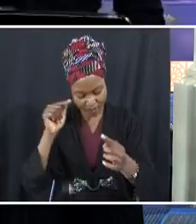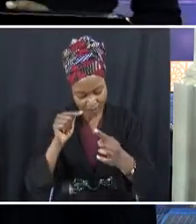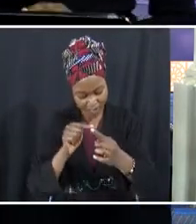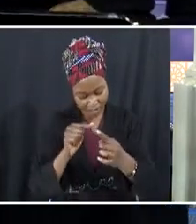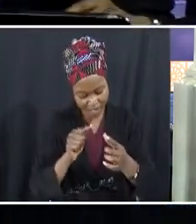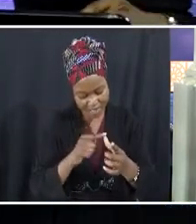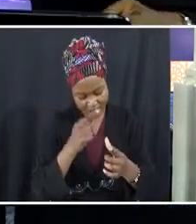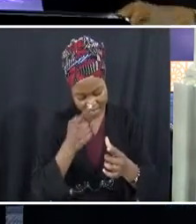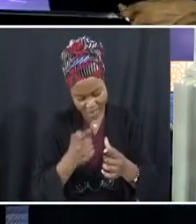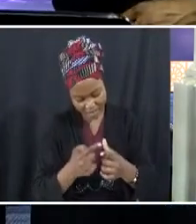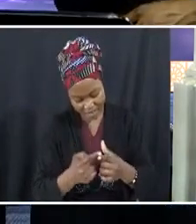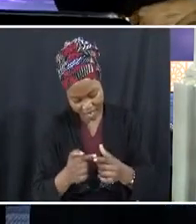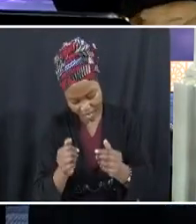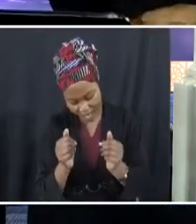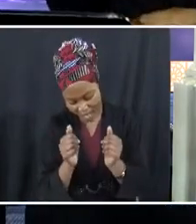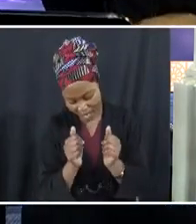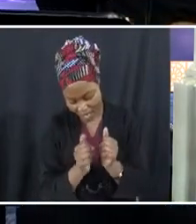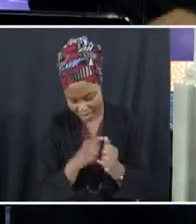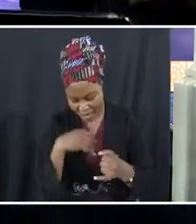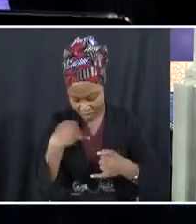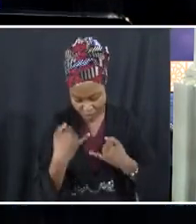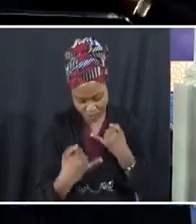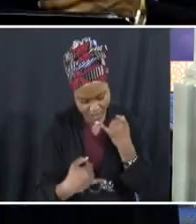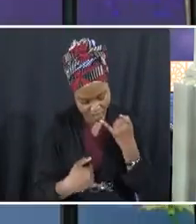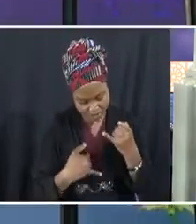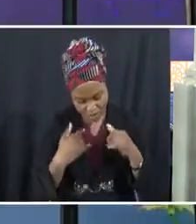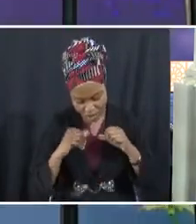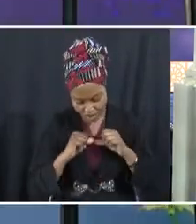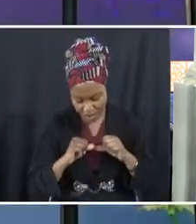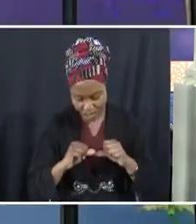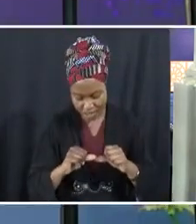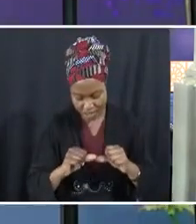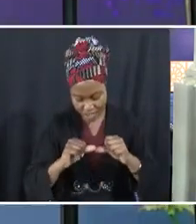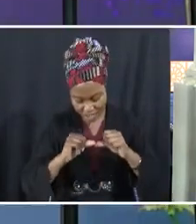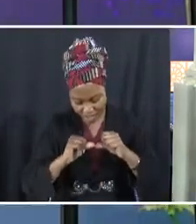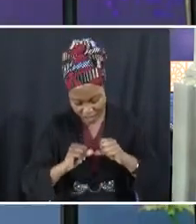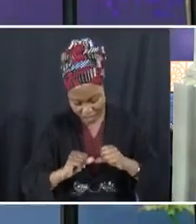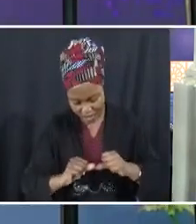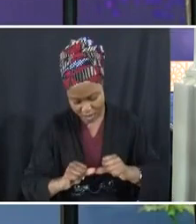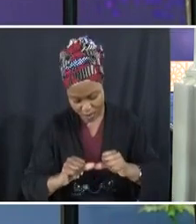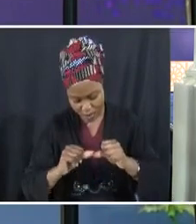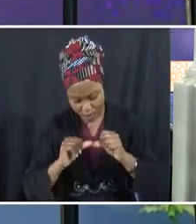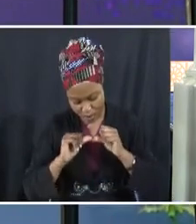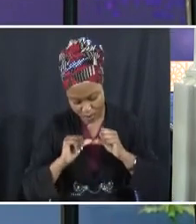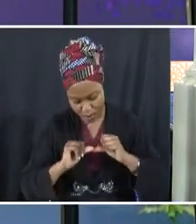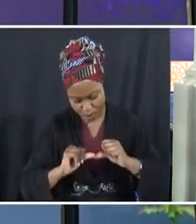singing. Until then, with joy I'll carry